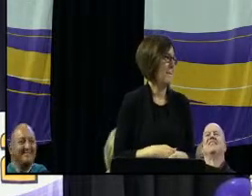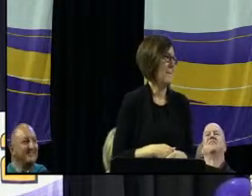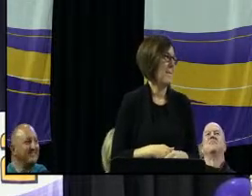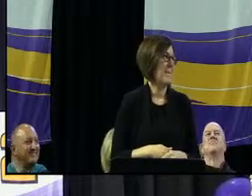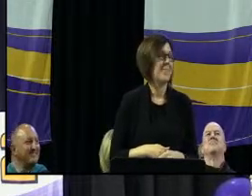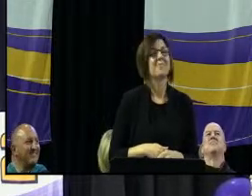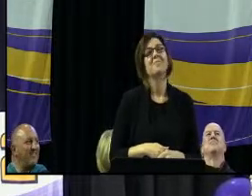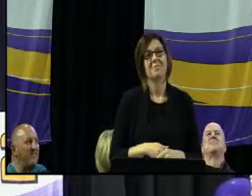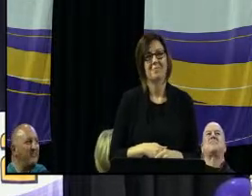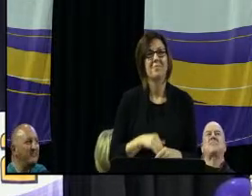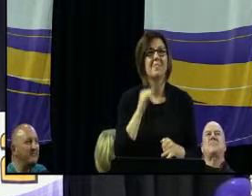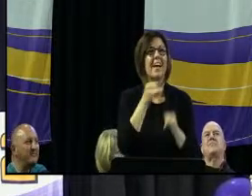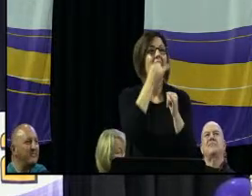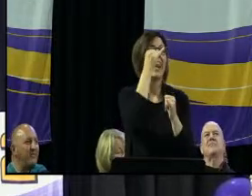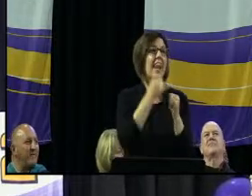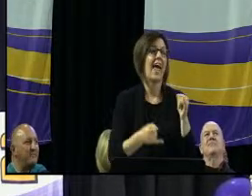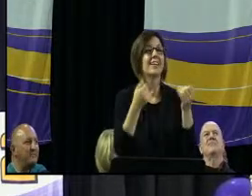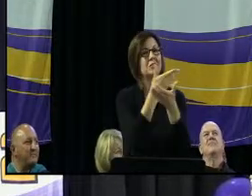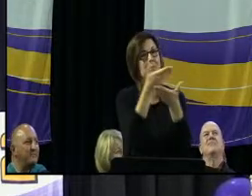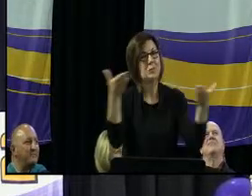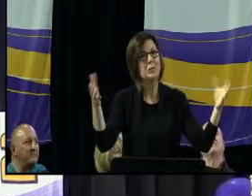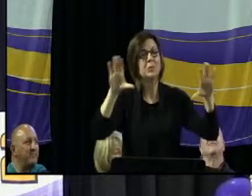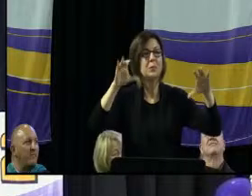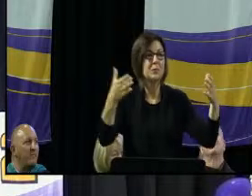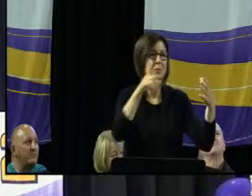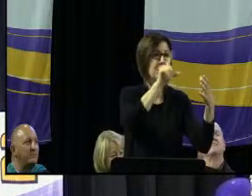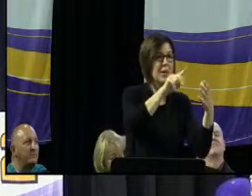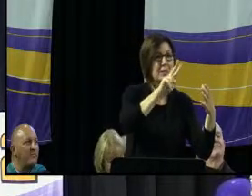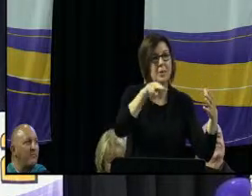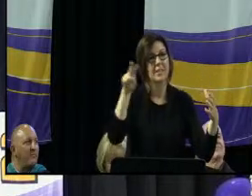Finally, I'd like to congratulate the class of 2022.